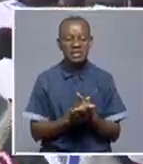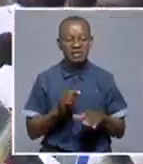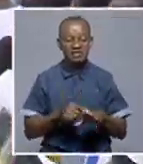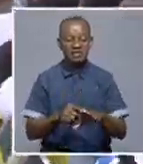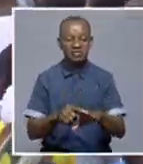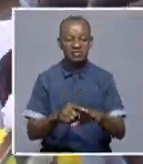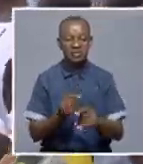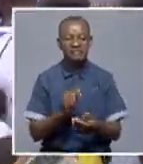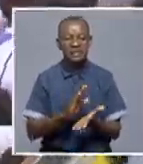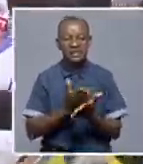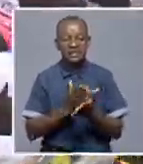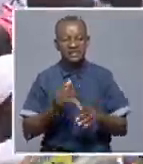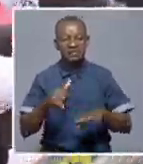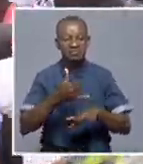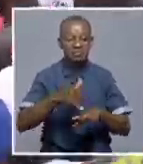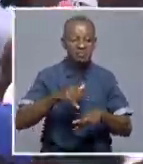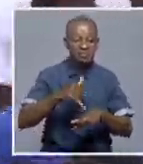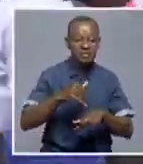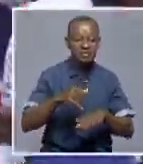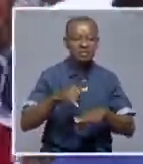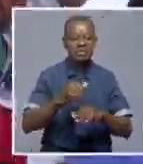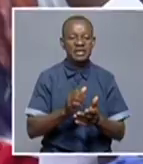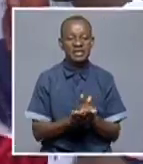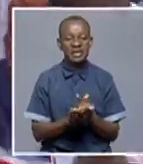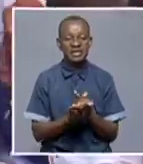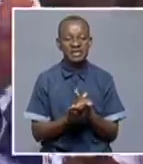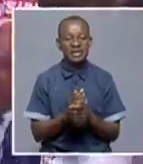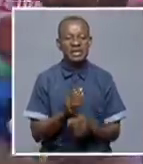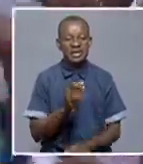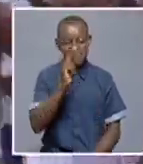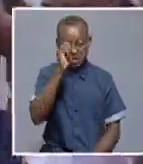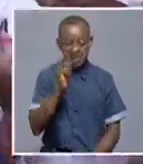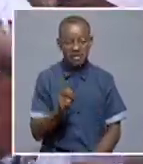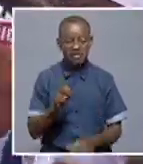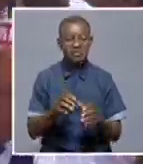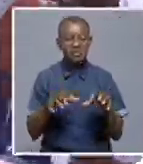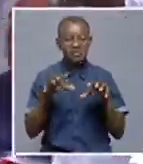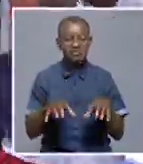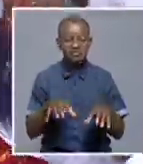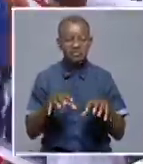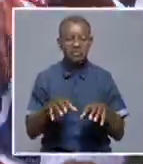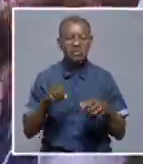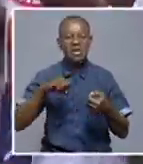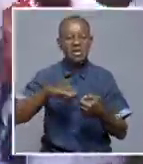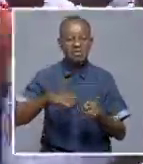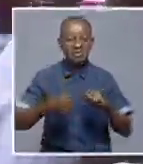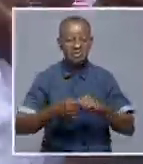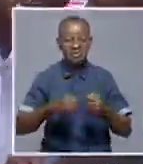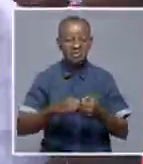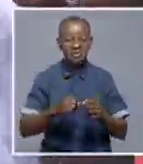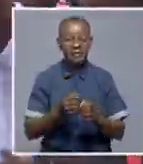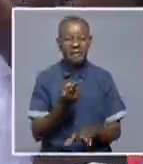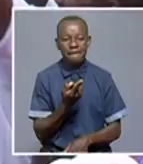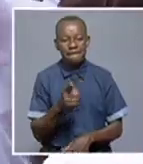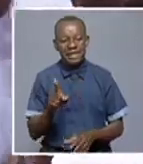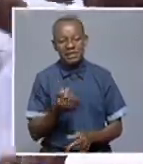where the Electoral Commission has not conducted voter registration due to the ongoing conflict. But everywhere else, everything is in